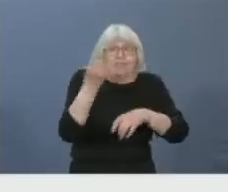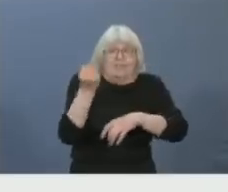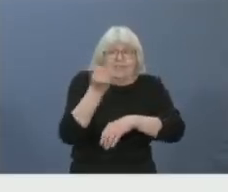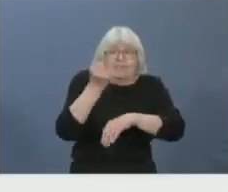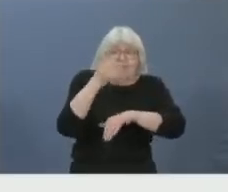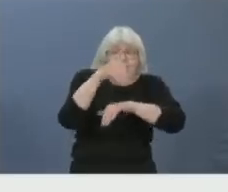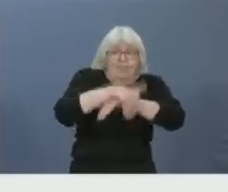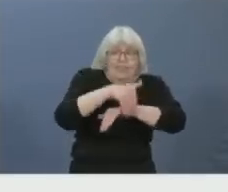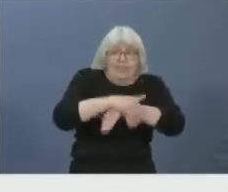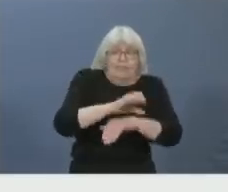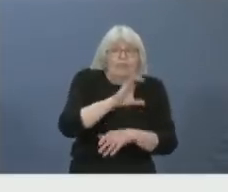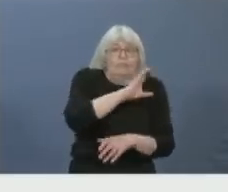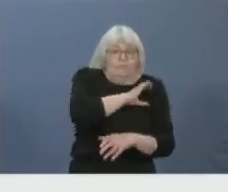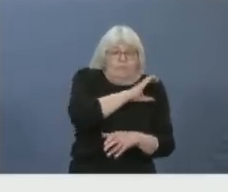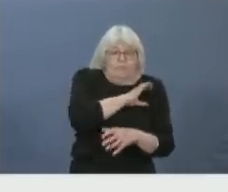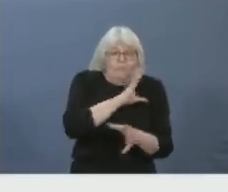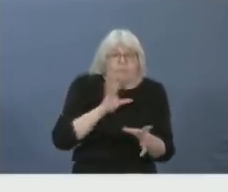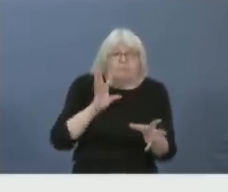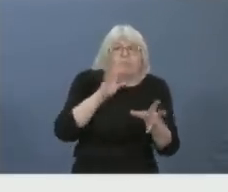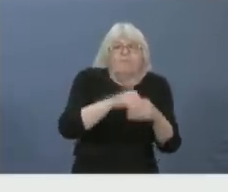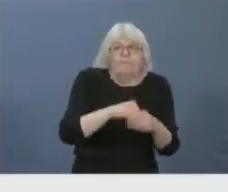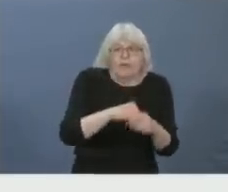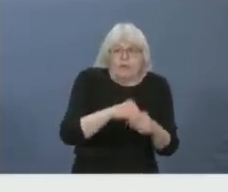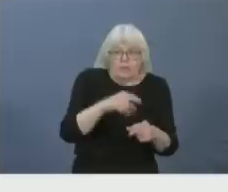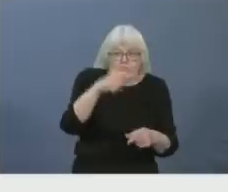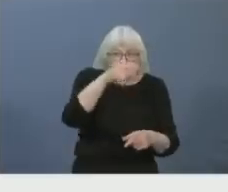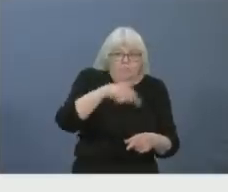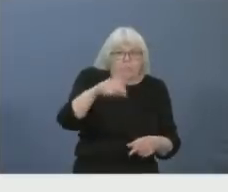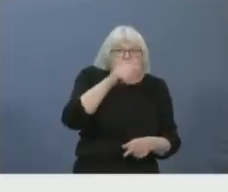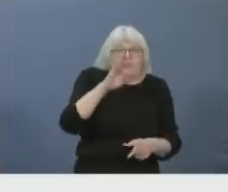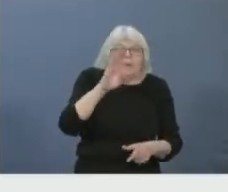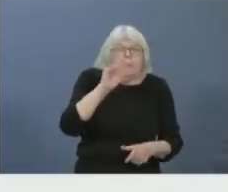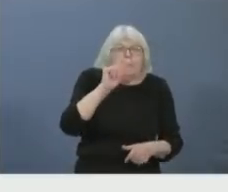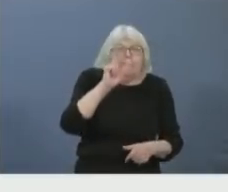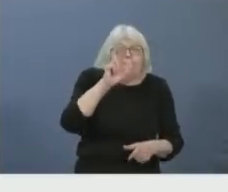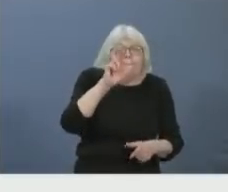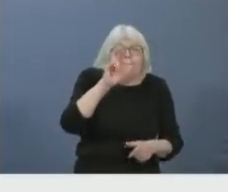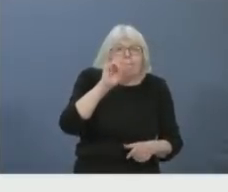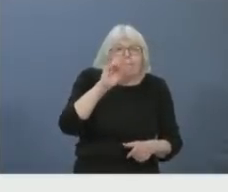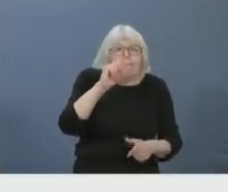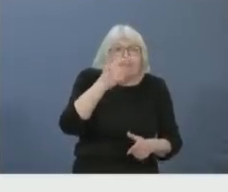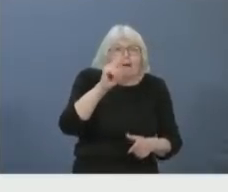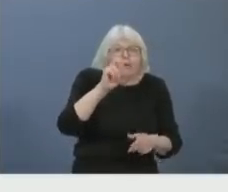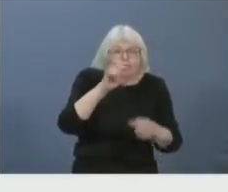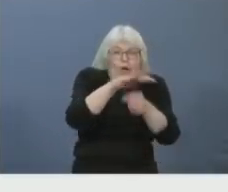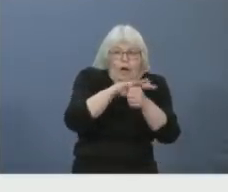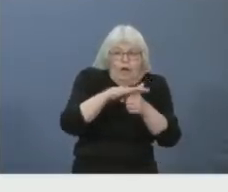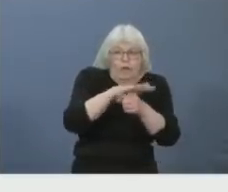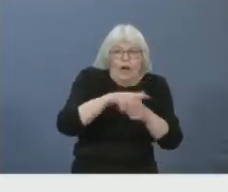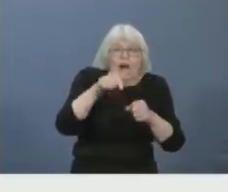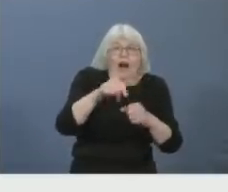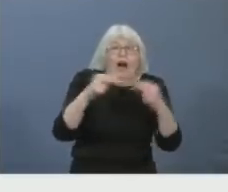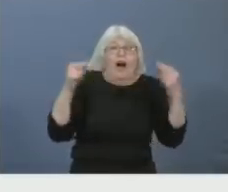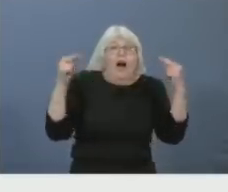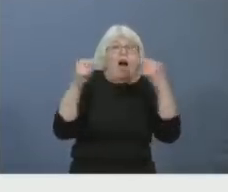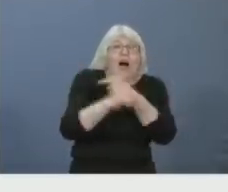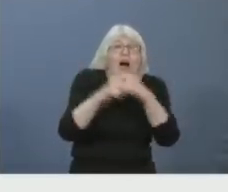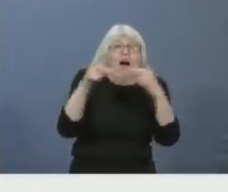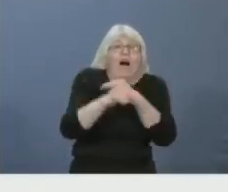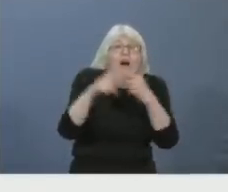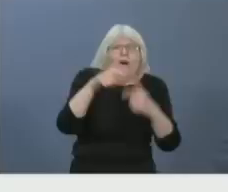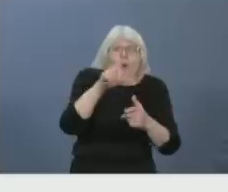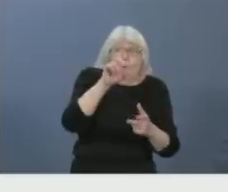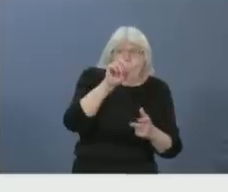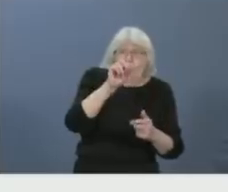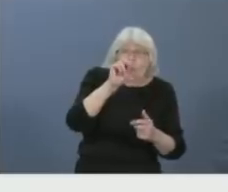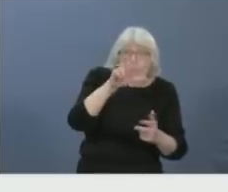to the wildfire in the Barrington Lake area. We began closing portions of Highway 103 to traffic due to the proximity of the fire to the highway